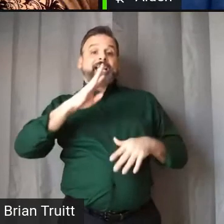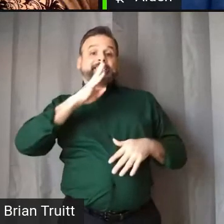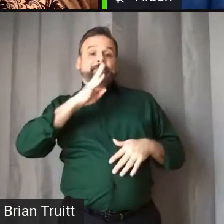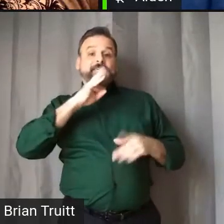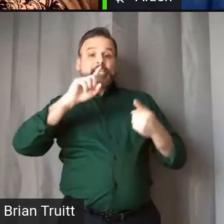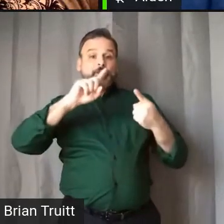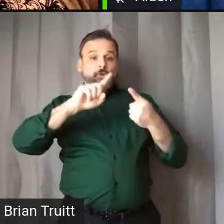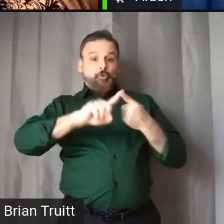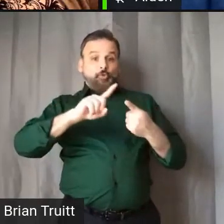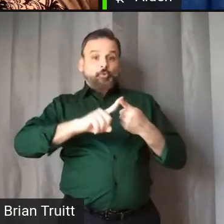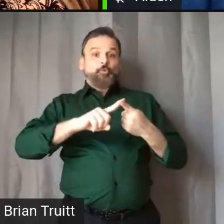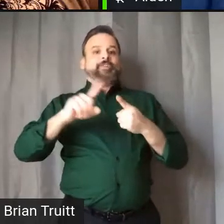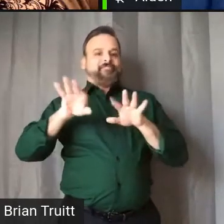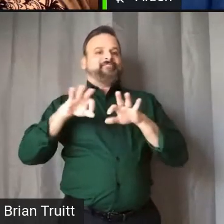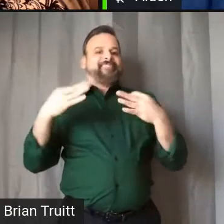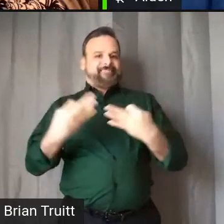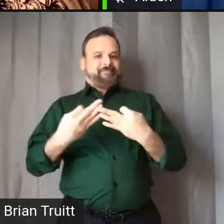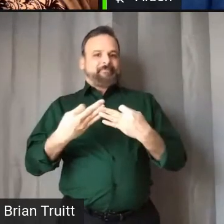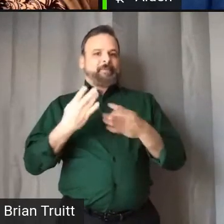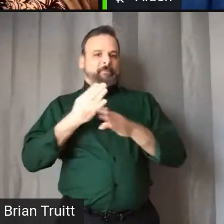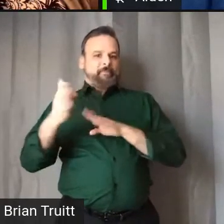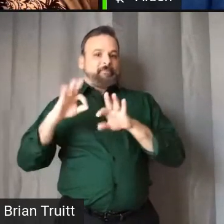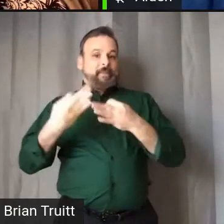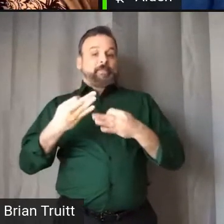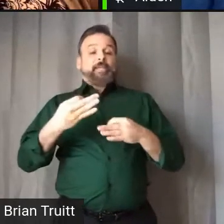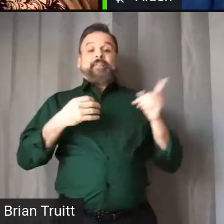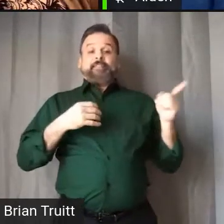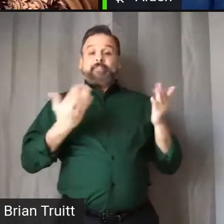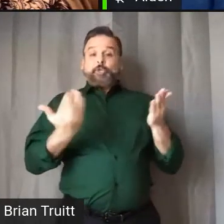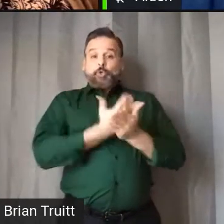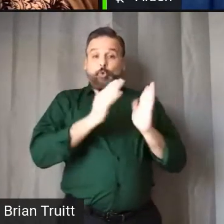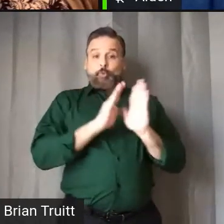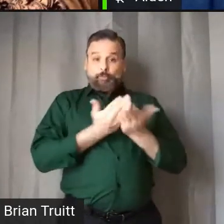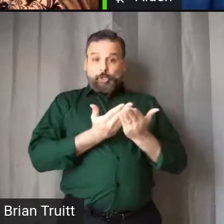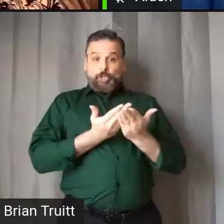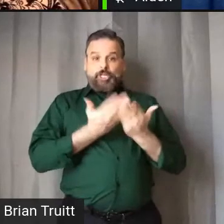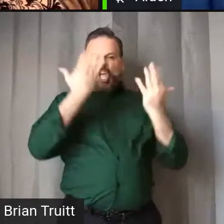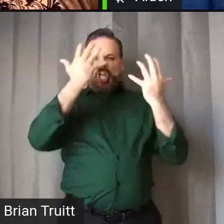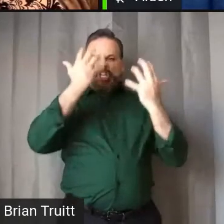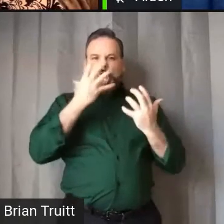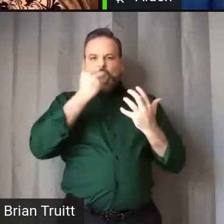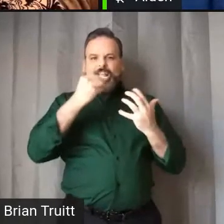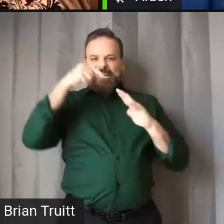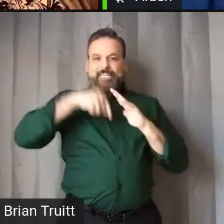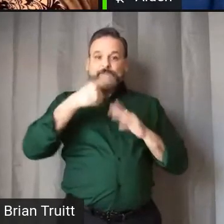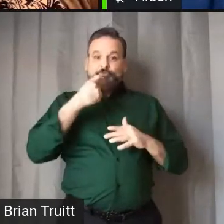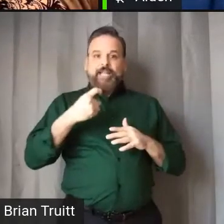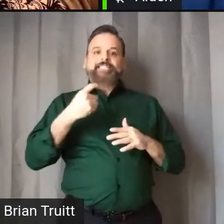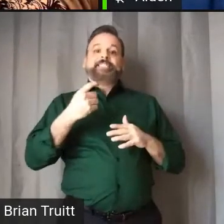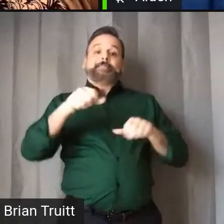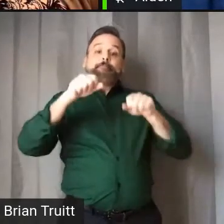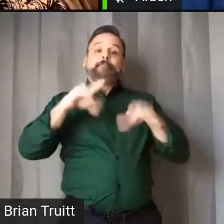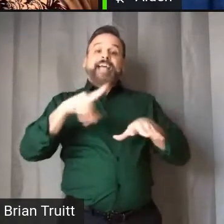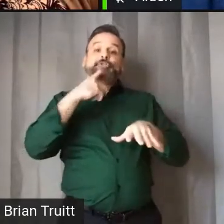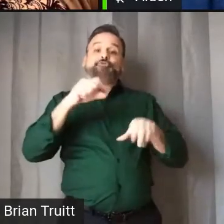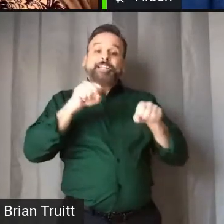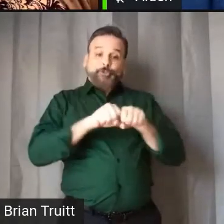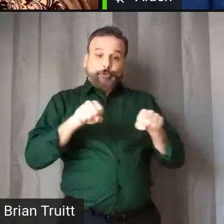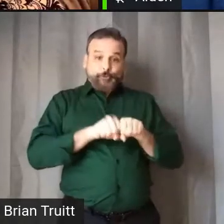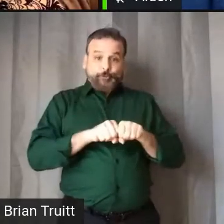the Nomuelides family. In Dark and Deepest Red, it's this enchanted pair of red shoes,